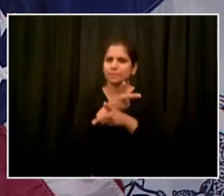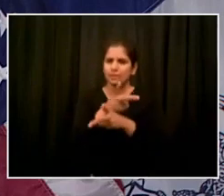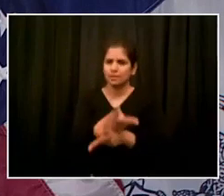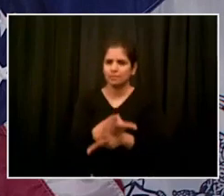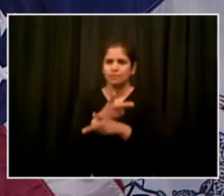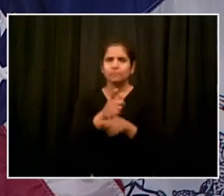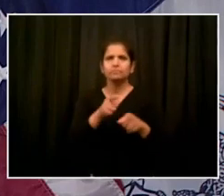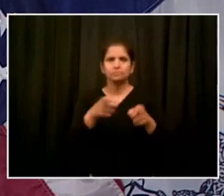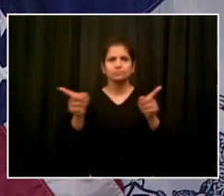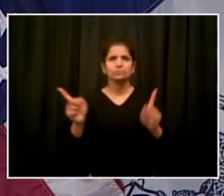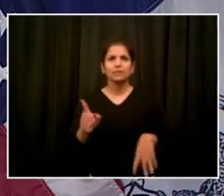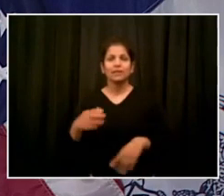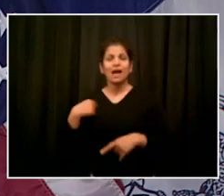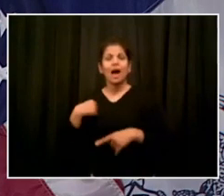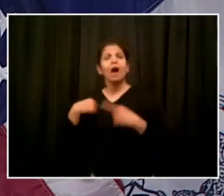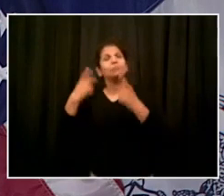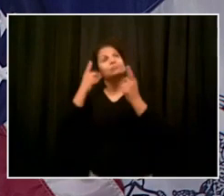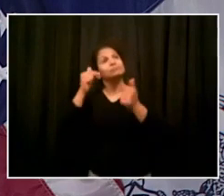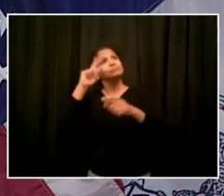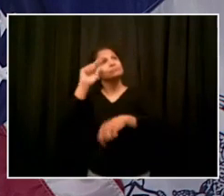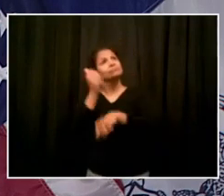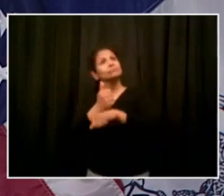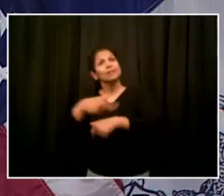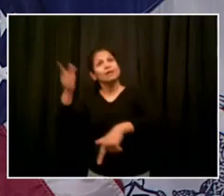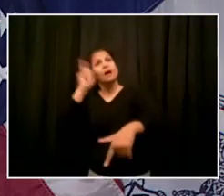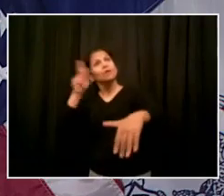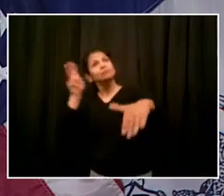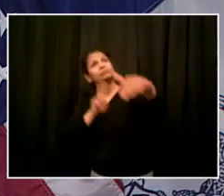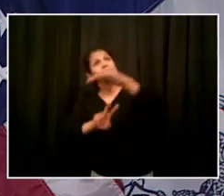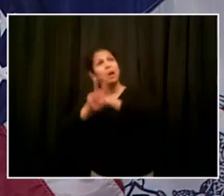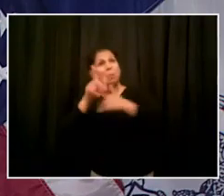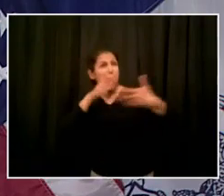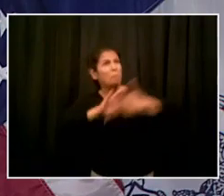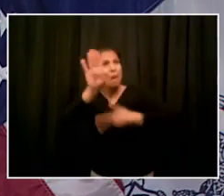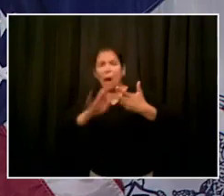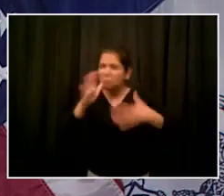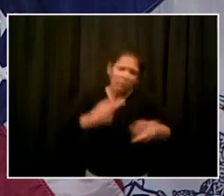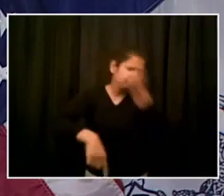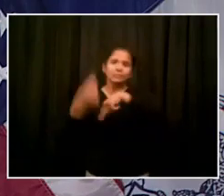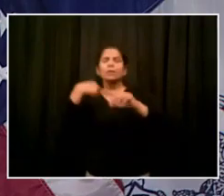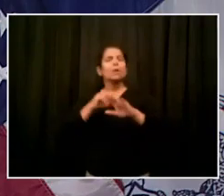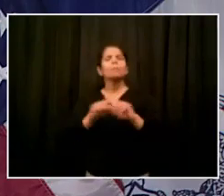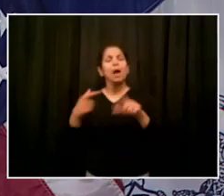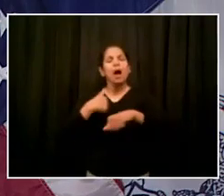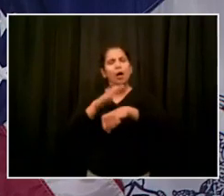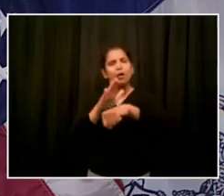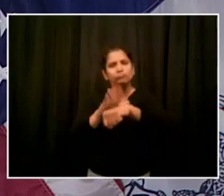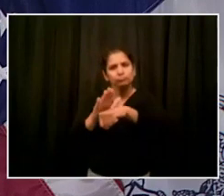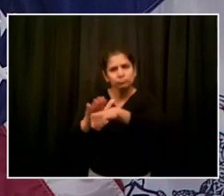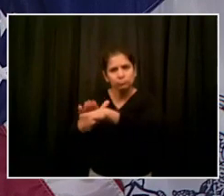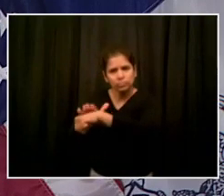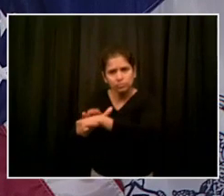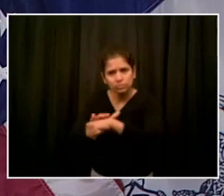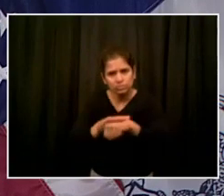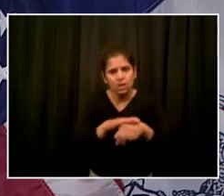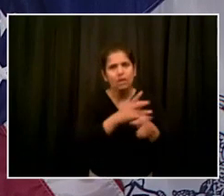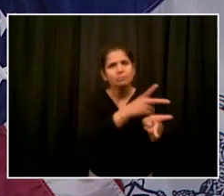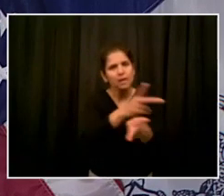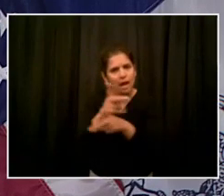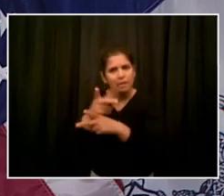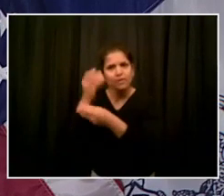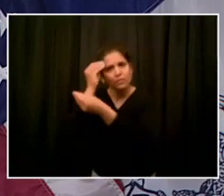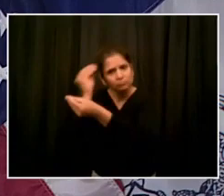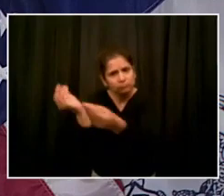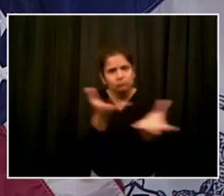going to hit exactly the right moment to add an additional offense to push back on this disease. But I think that's the simple way